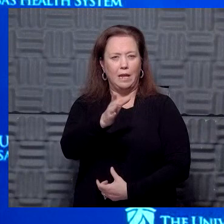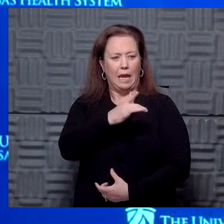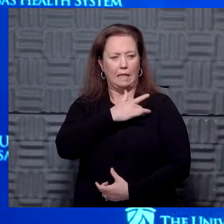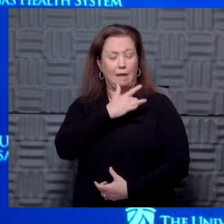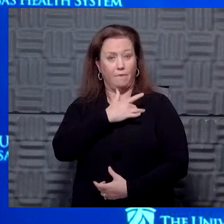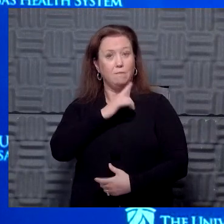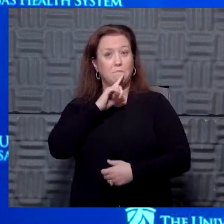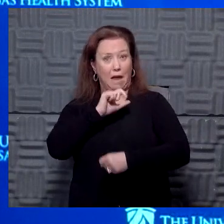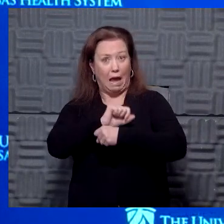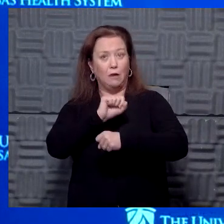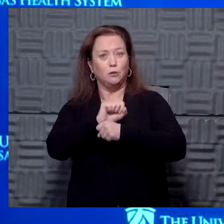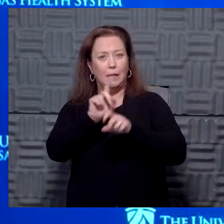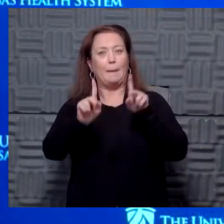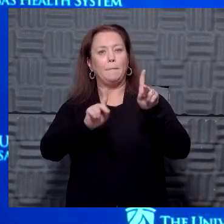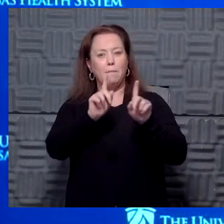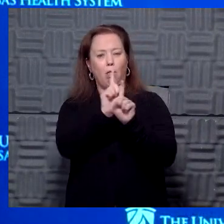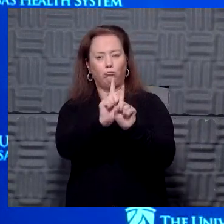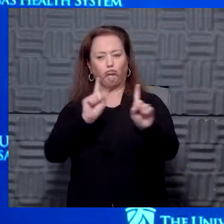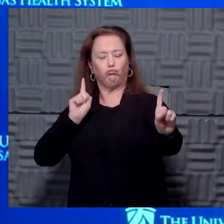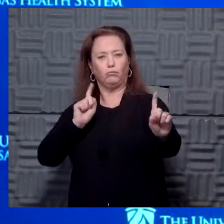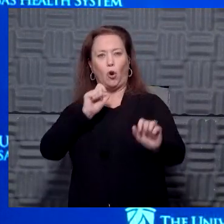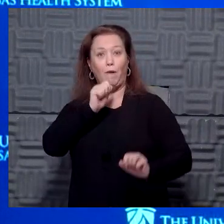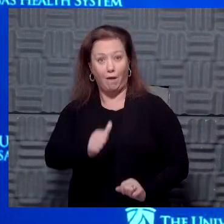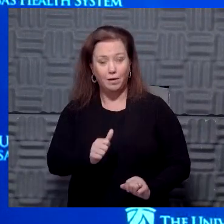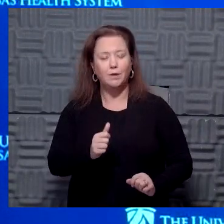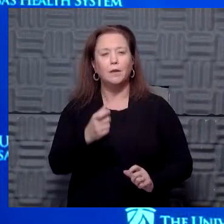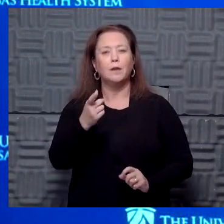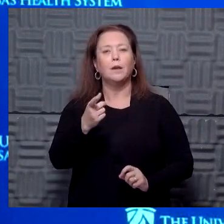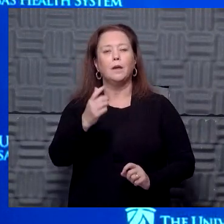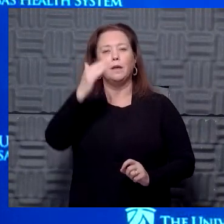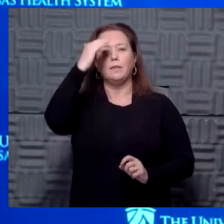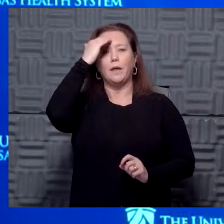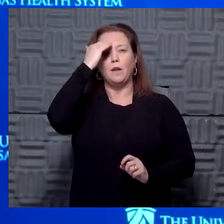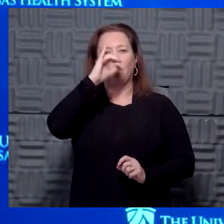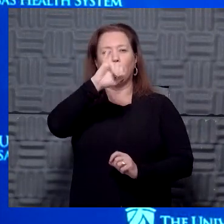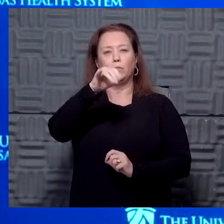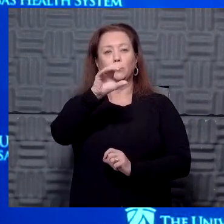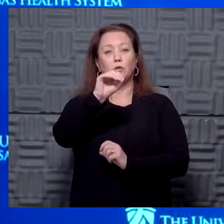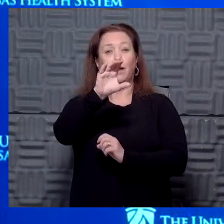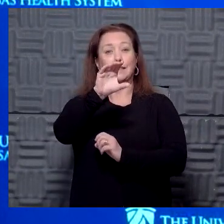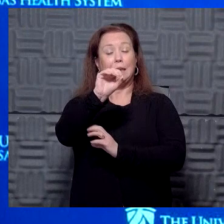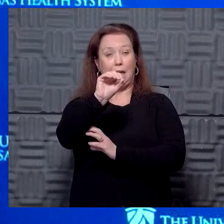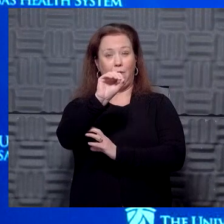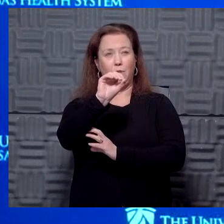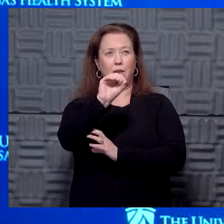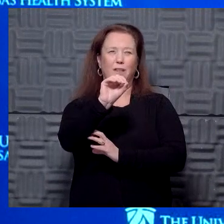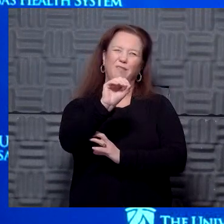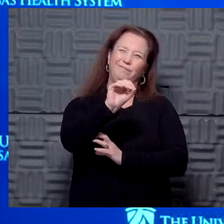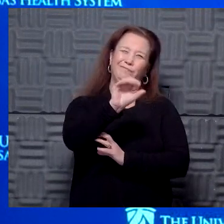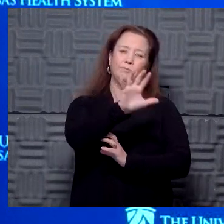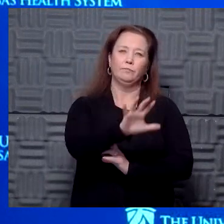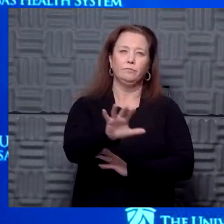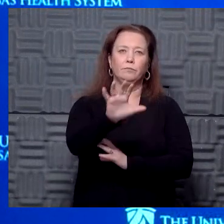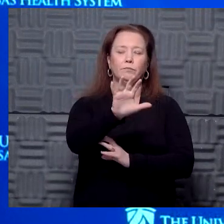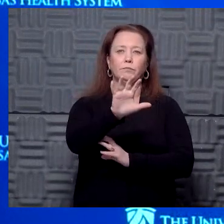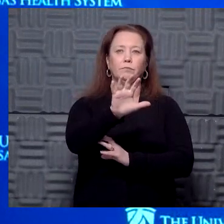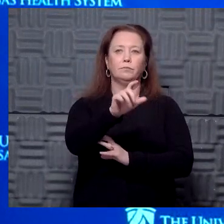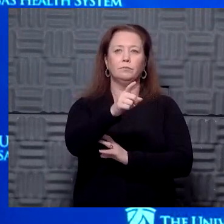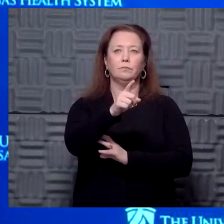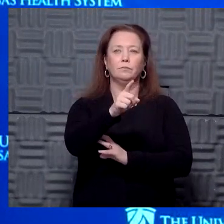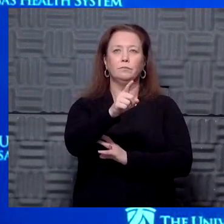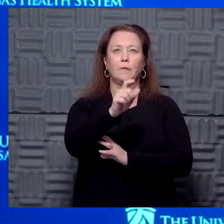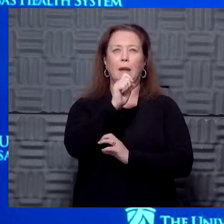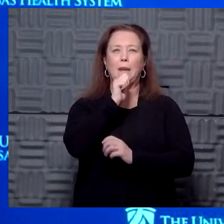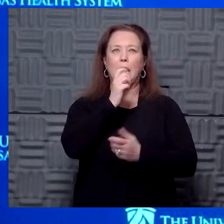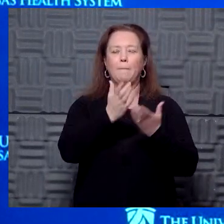people are practicing social distancing. And what they know is that in Johnson County, and it's about, I may